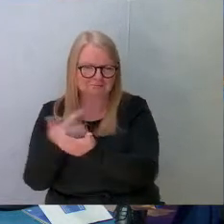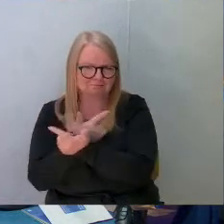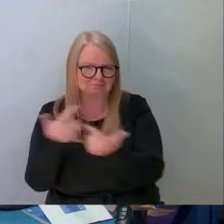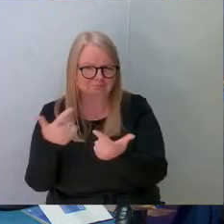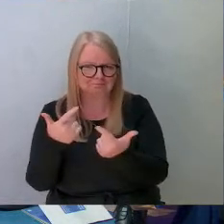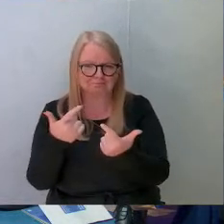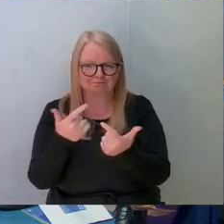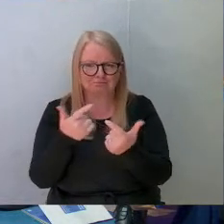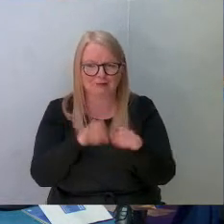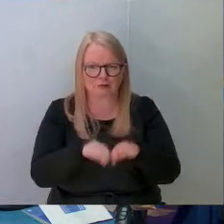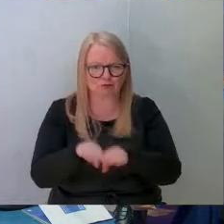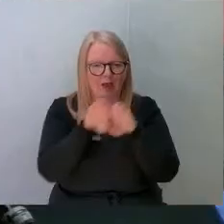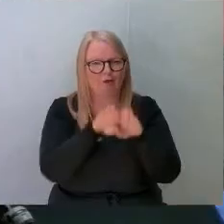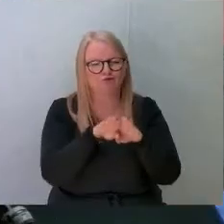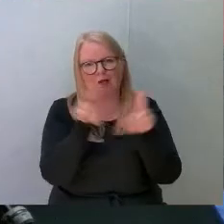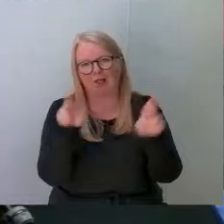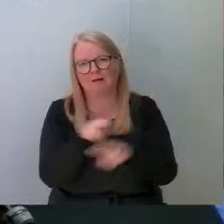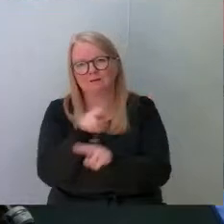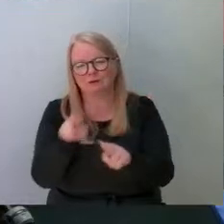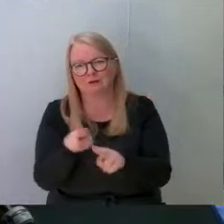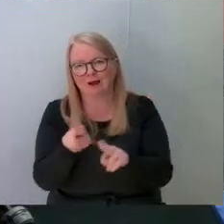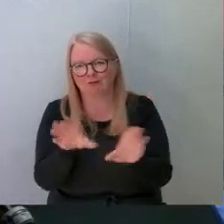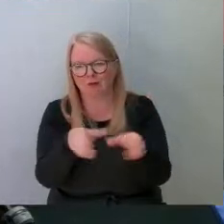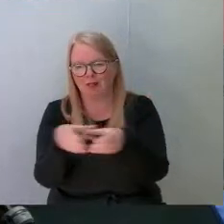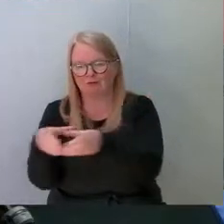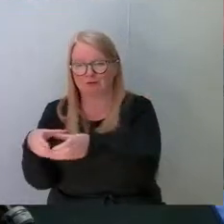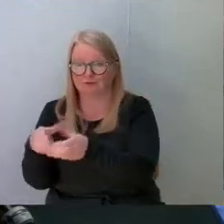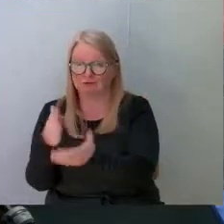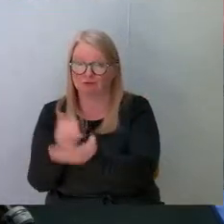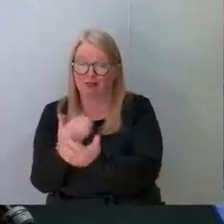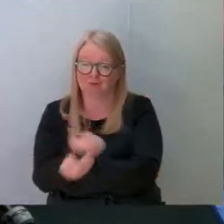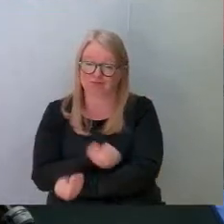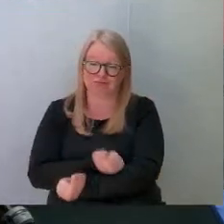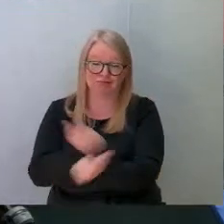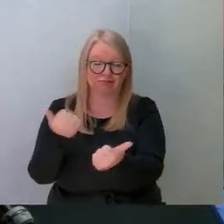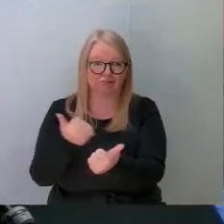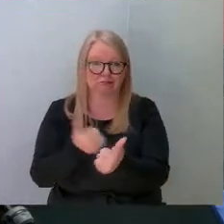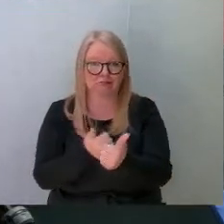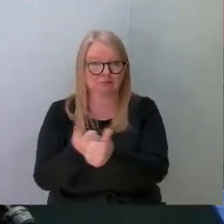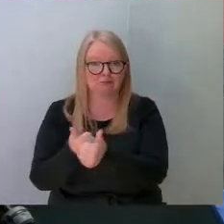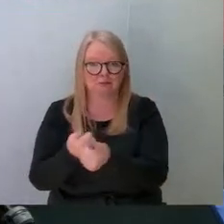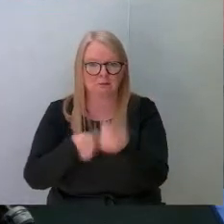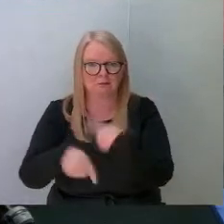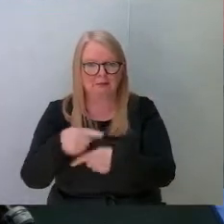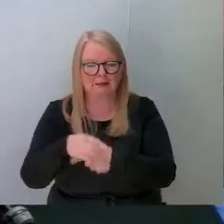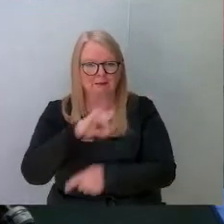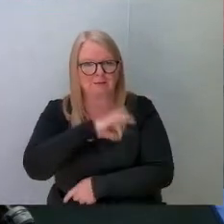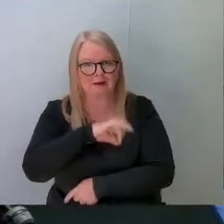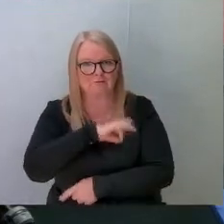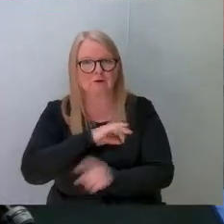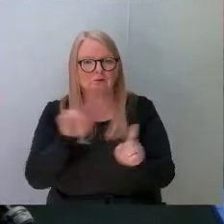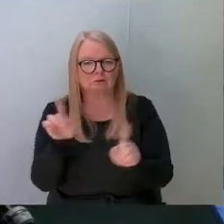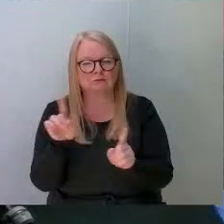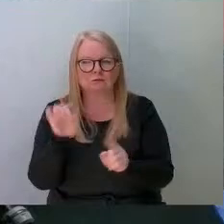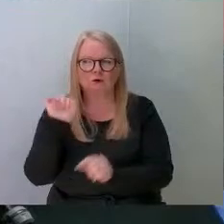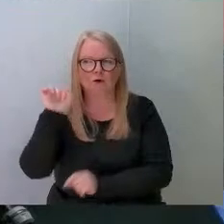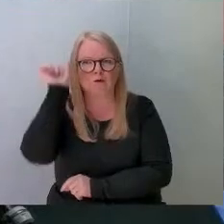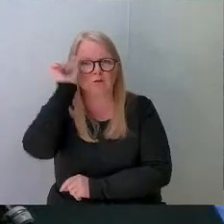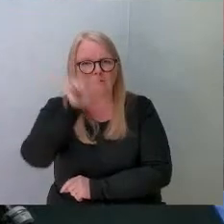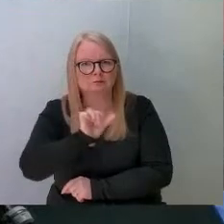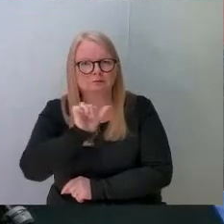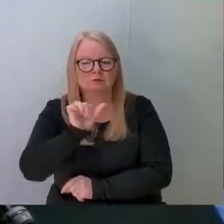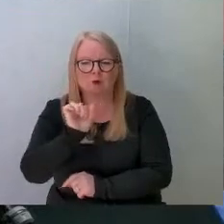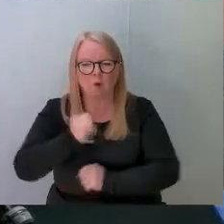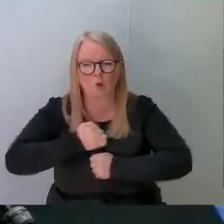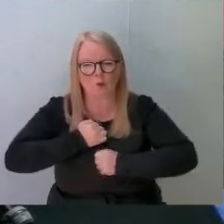international agencies and has been a tremendous force for good. Locally, we have benefited greatly from Sharon's advice and wisdom in our